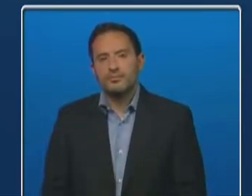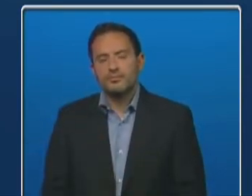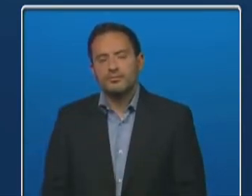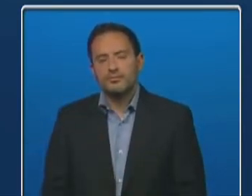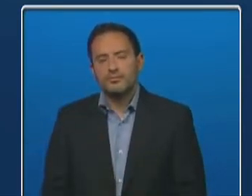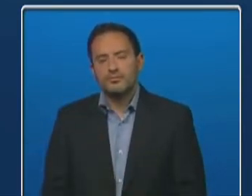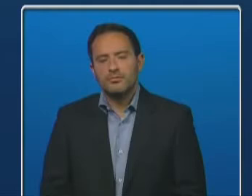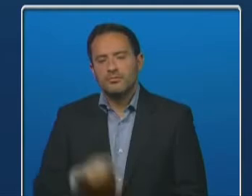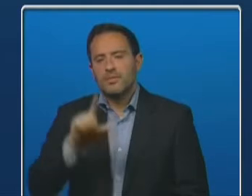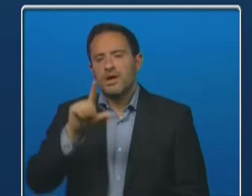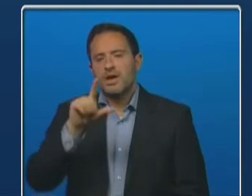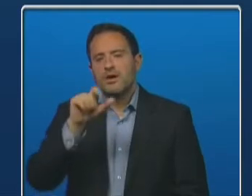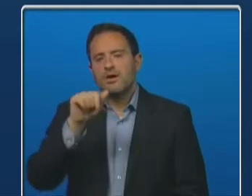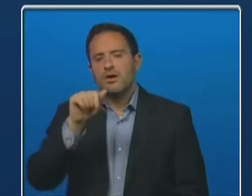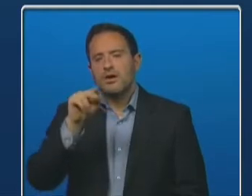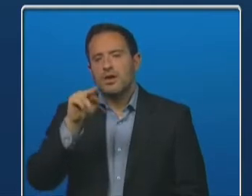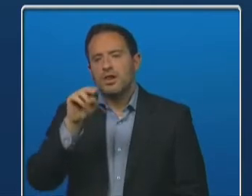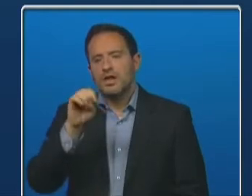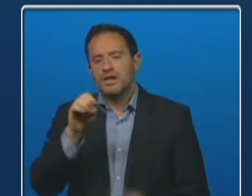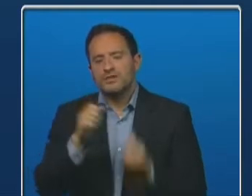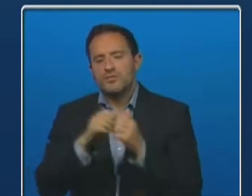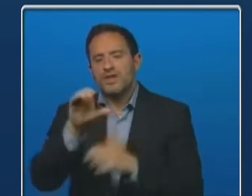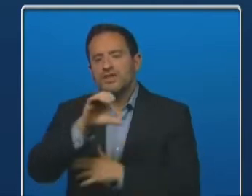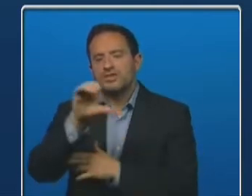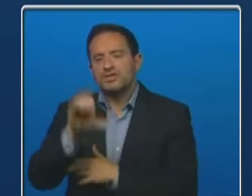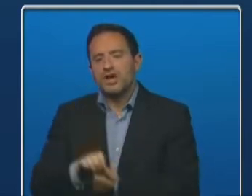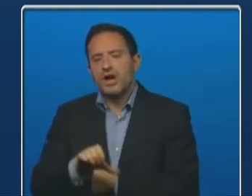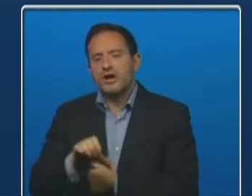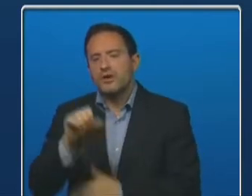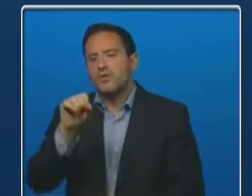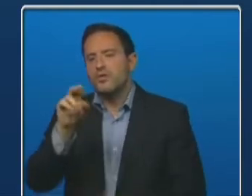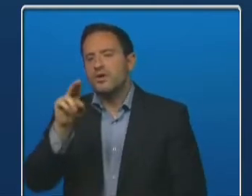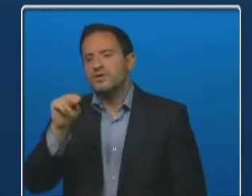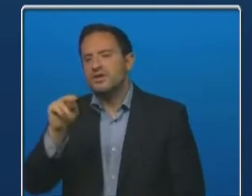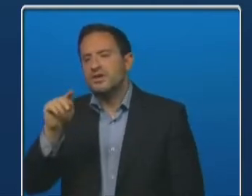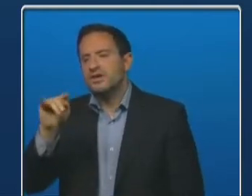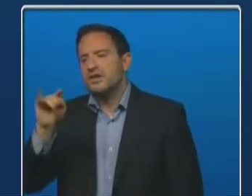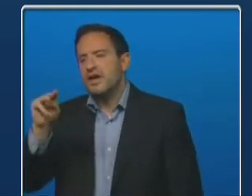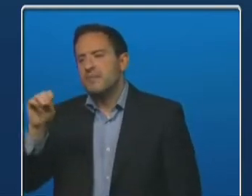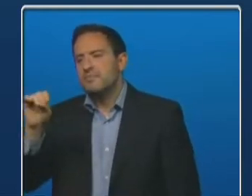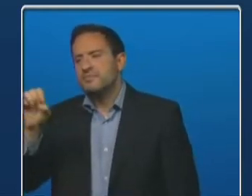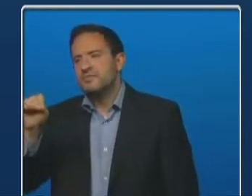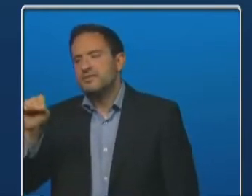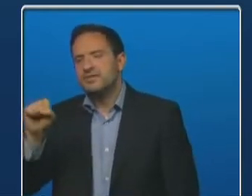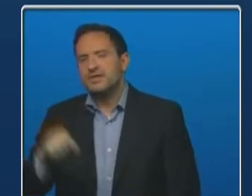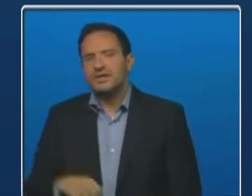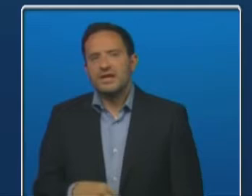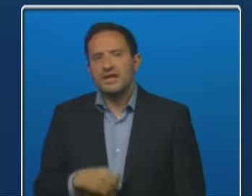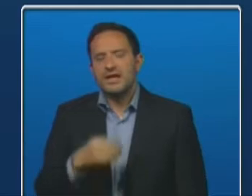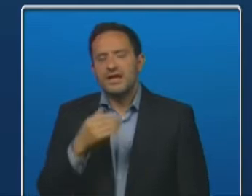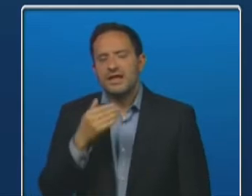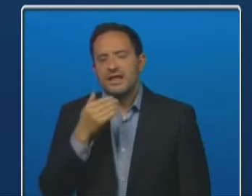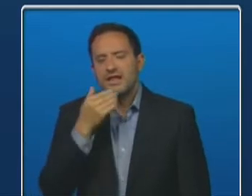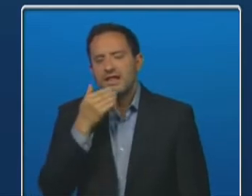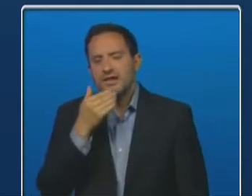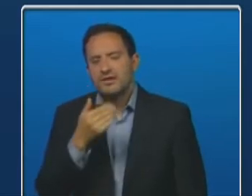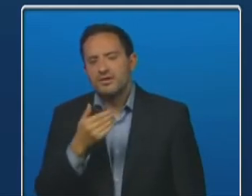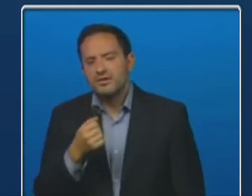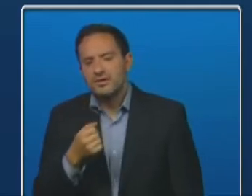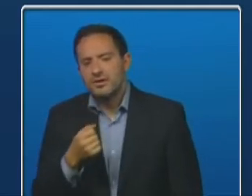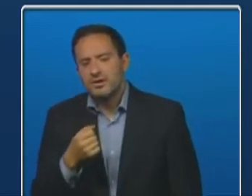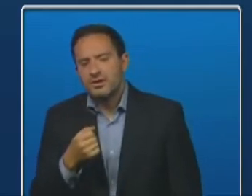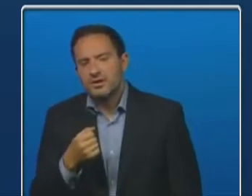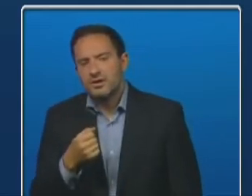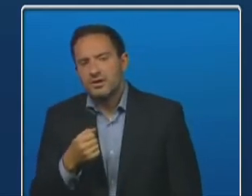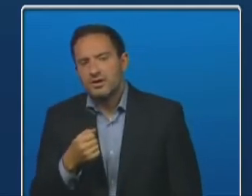Lynn Sweet with Chicago Sun-Times. Your line is open. Thank you. I don't want to sing that there's a lot of Illinois